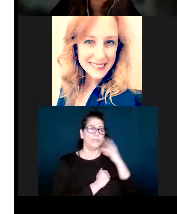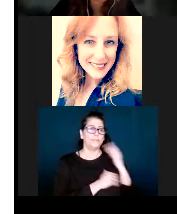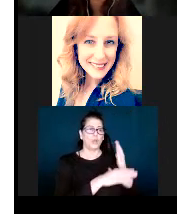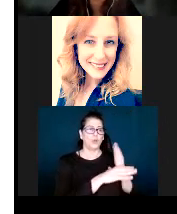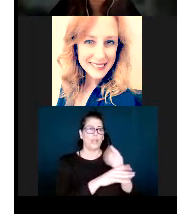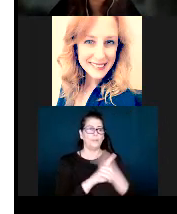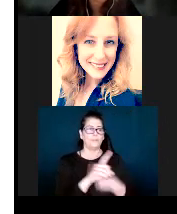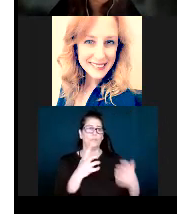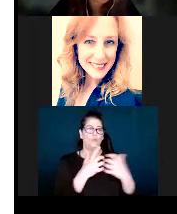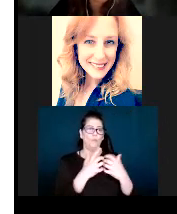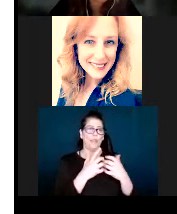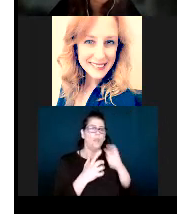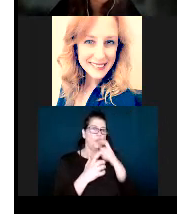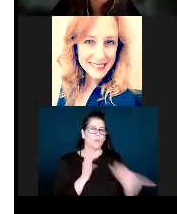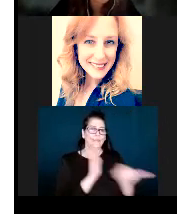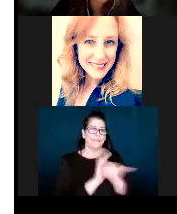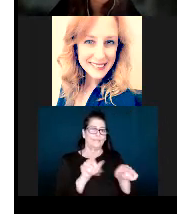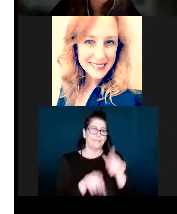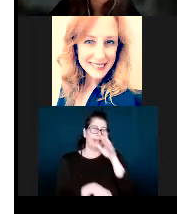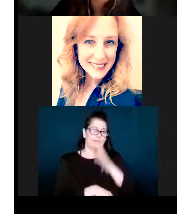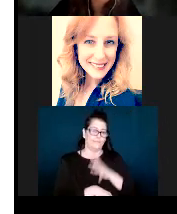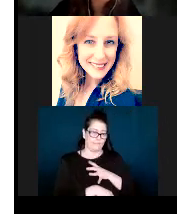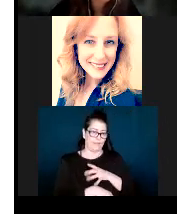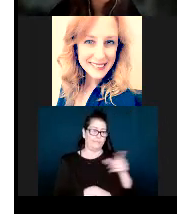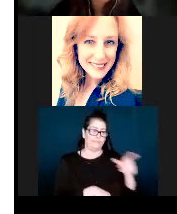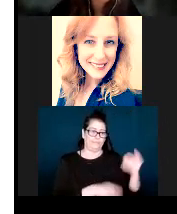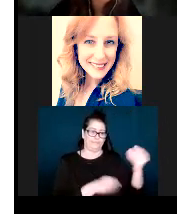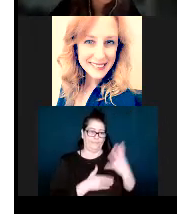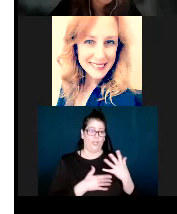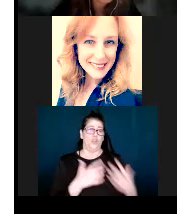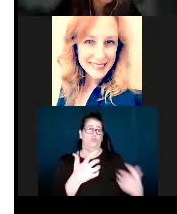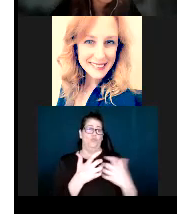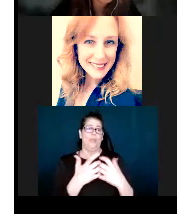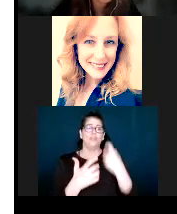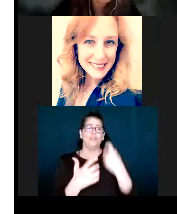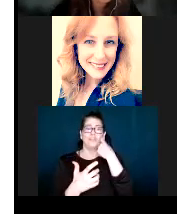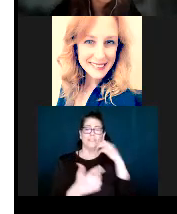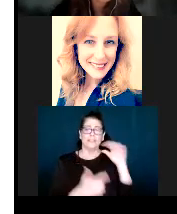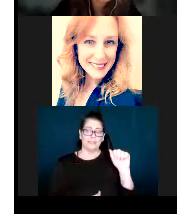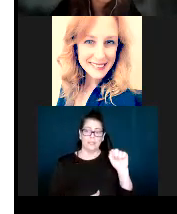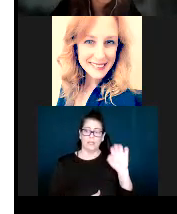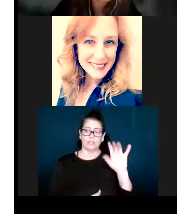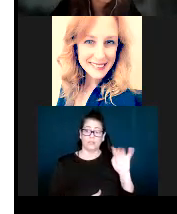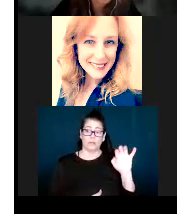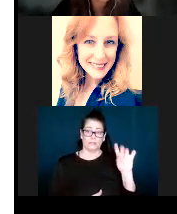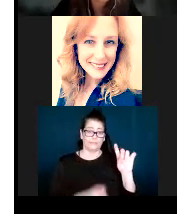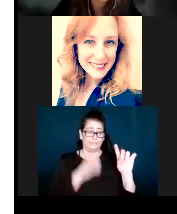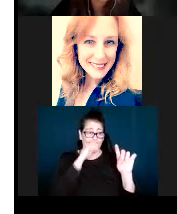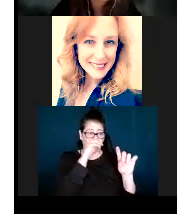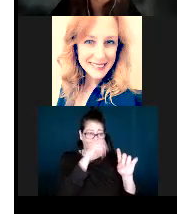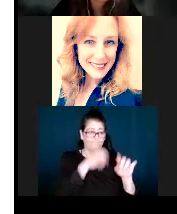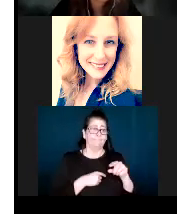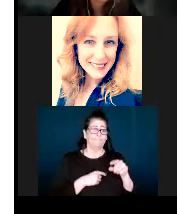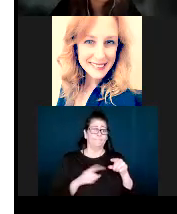roommate, who identifies as female. John tells you that his roommate recently assaulted him. He tells you that his roommate has always made remarks about how